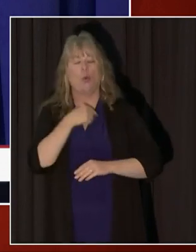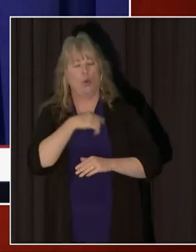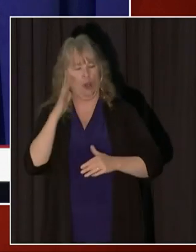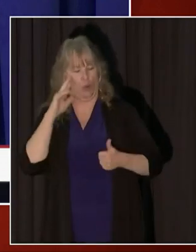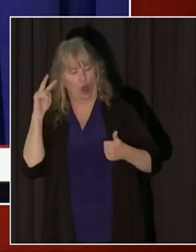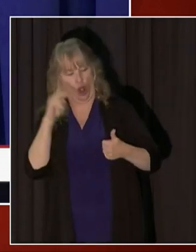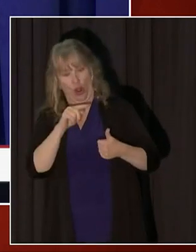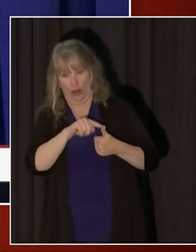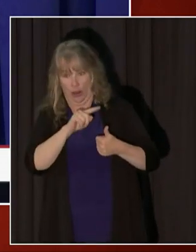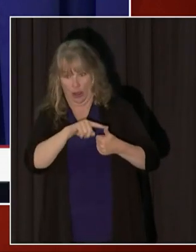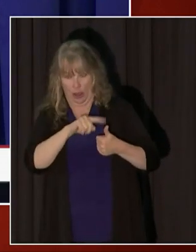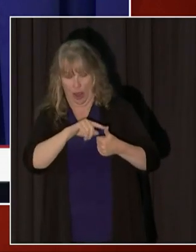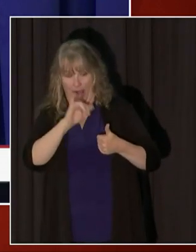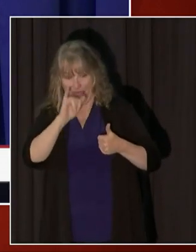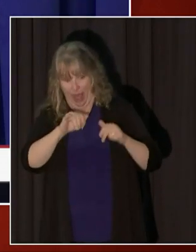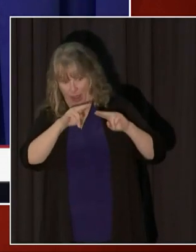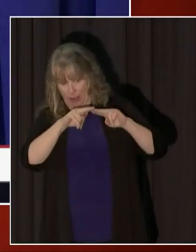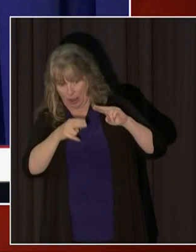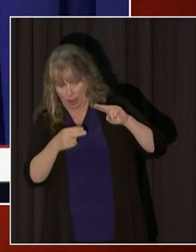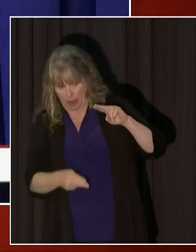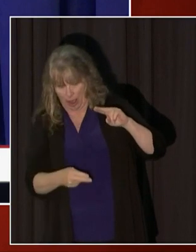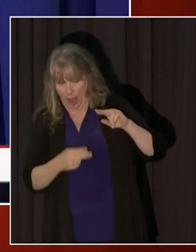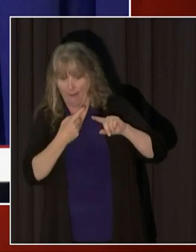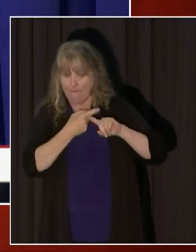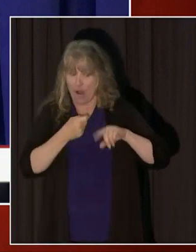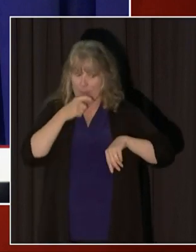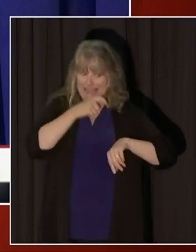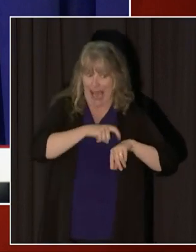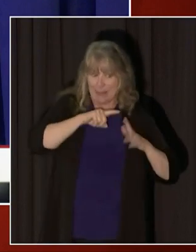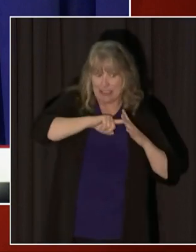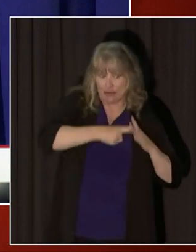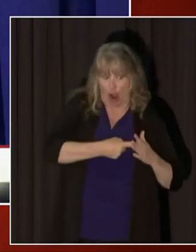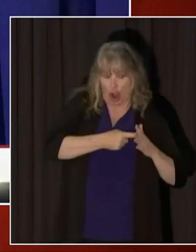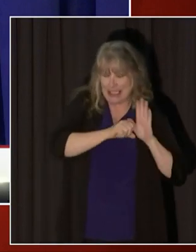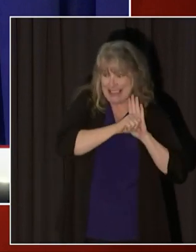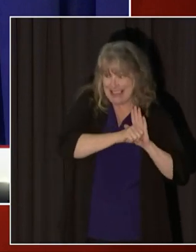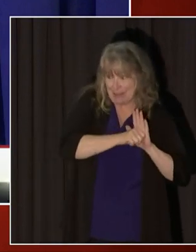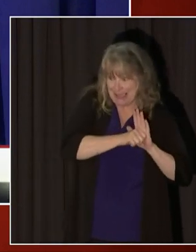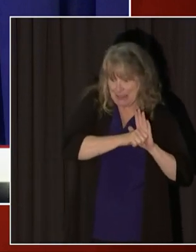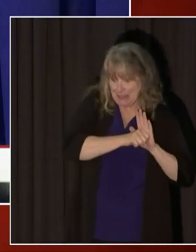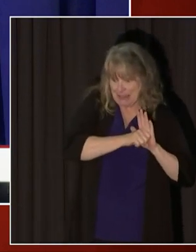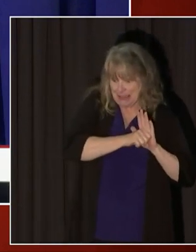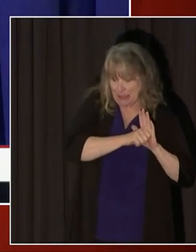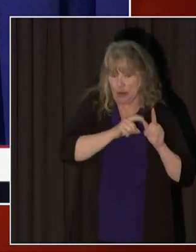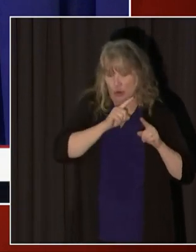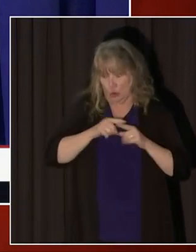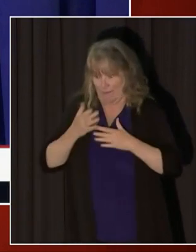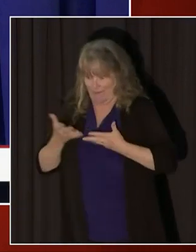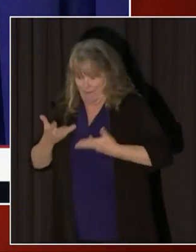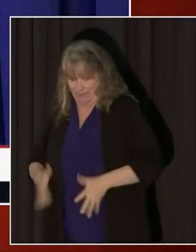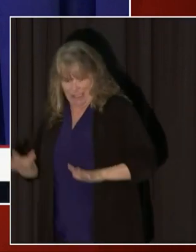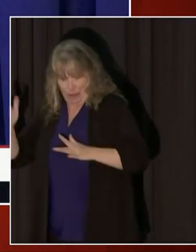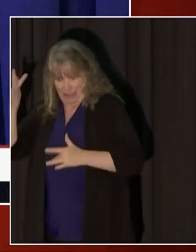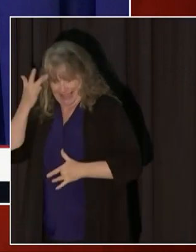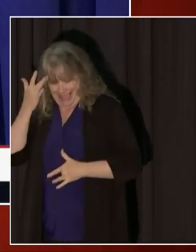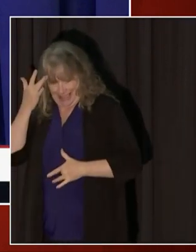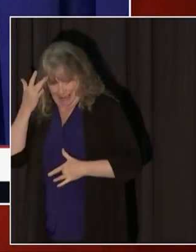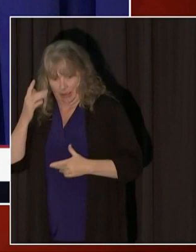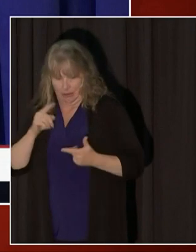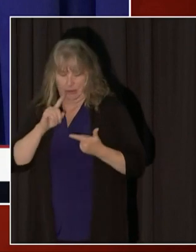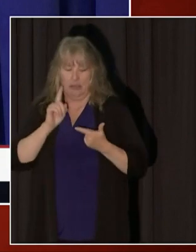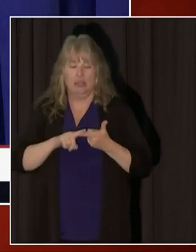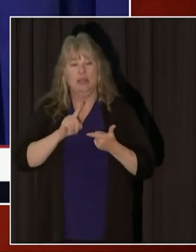that downward trend from a symptom onset perspective, which is much better than the accounting of information into the department, and